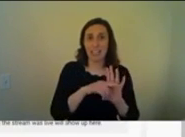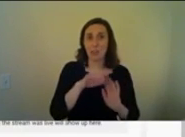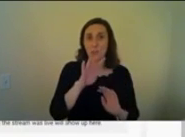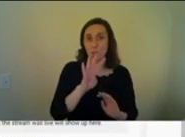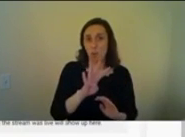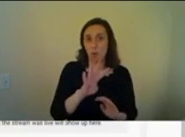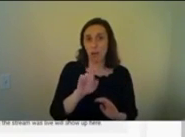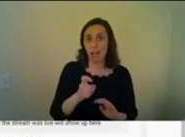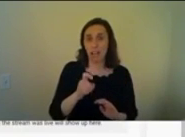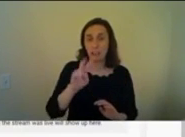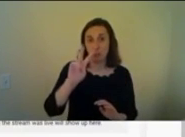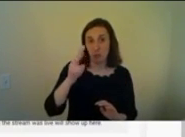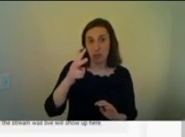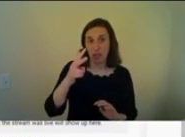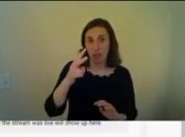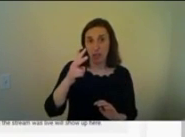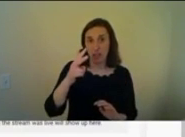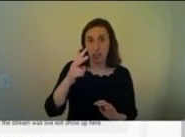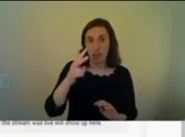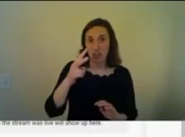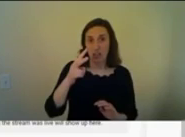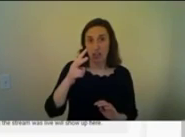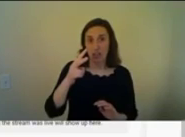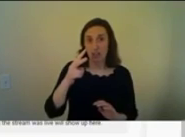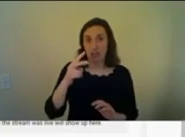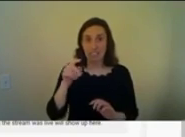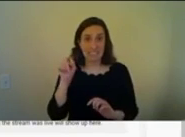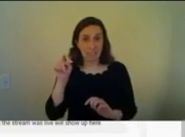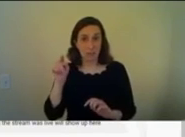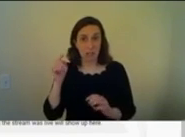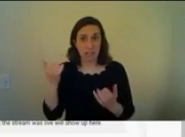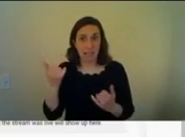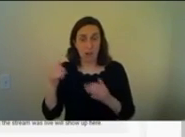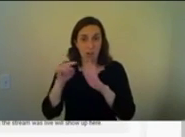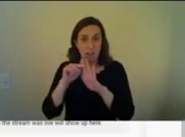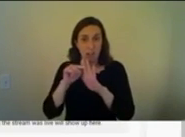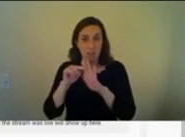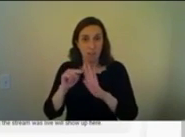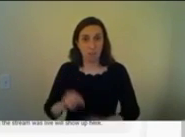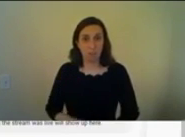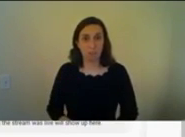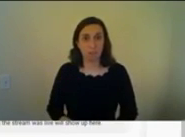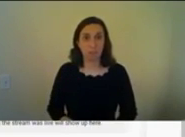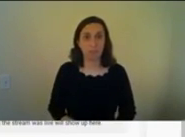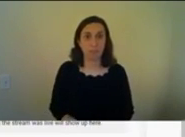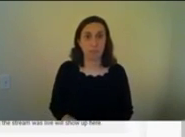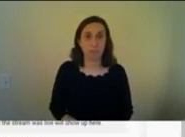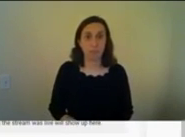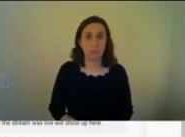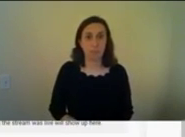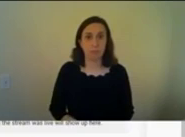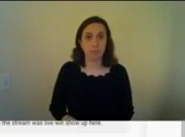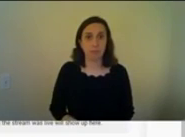4x squared. And this is now negative. So